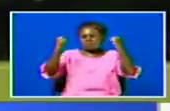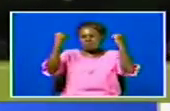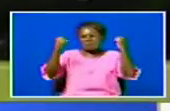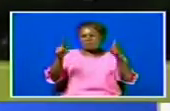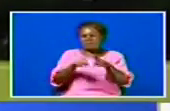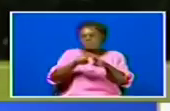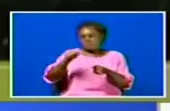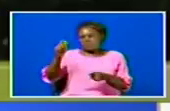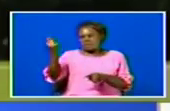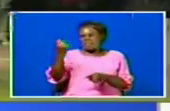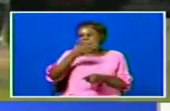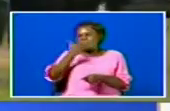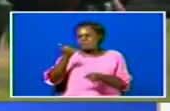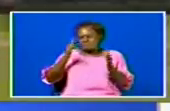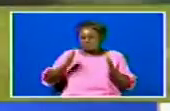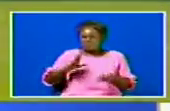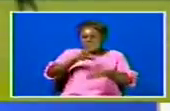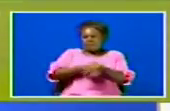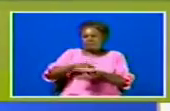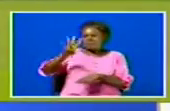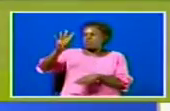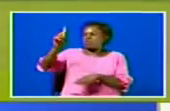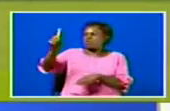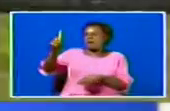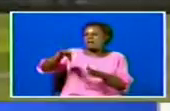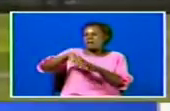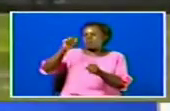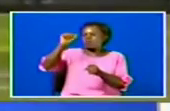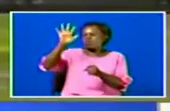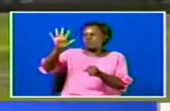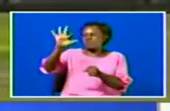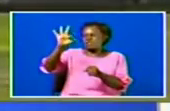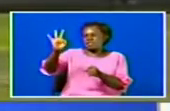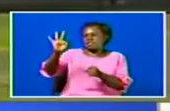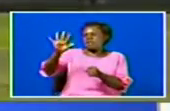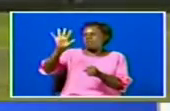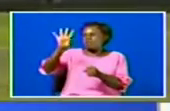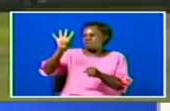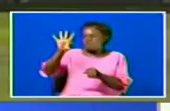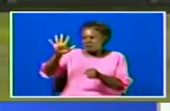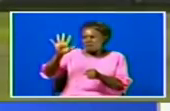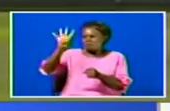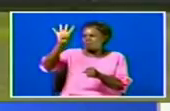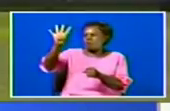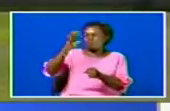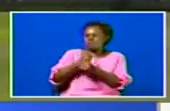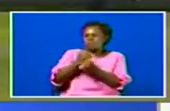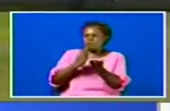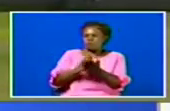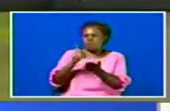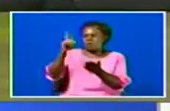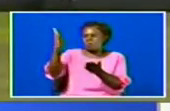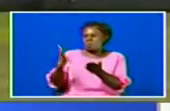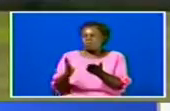Kundi, who was Kenya's best bowler, made 41 off only 53 balls with 5 fours to help ensure the full quarter of